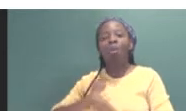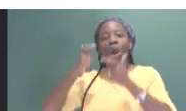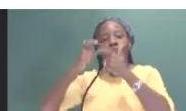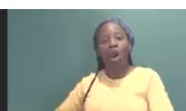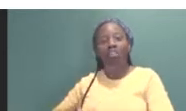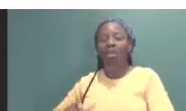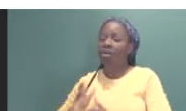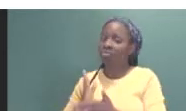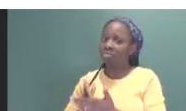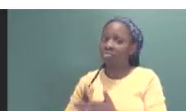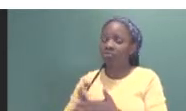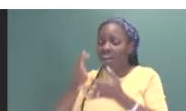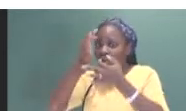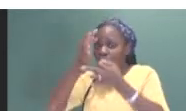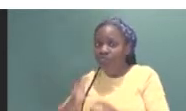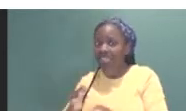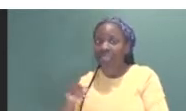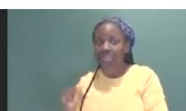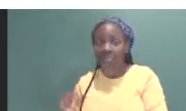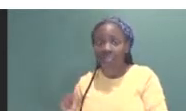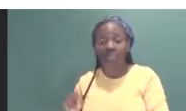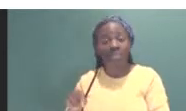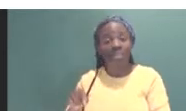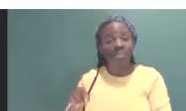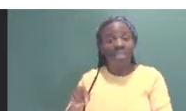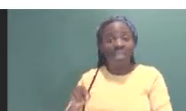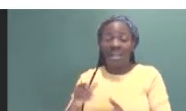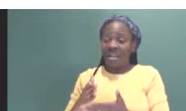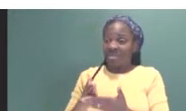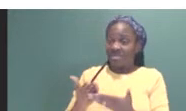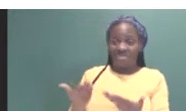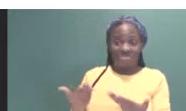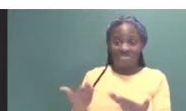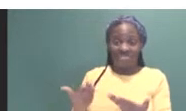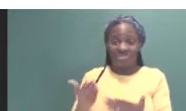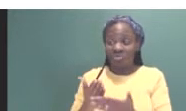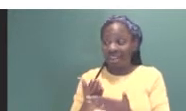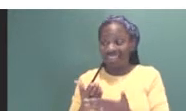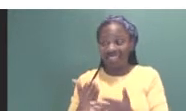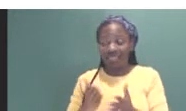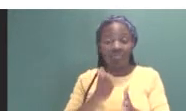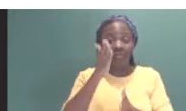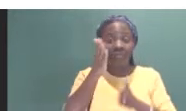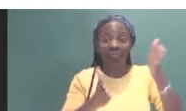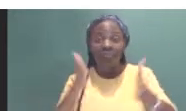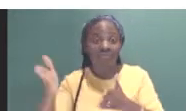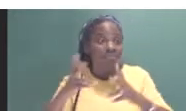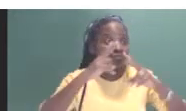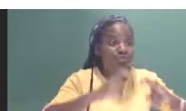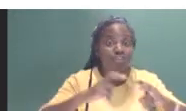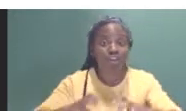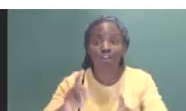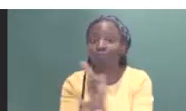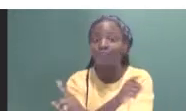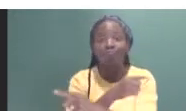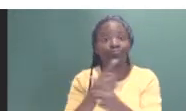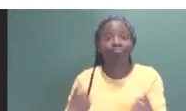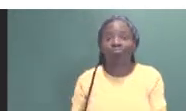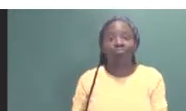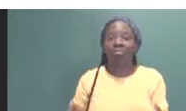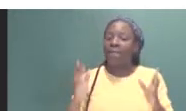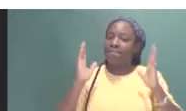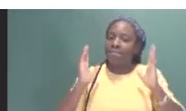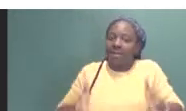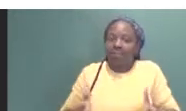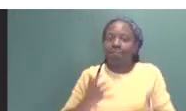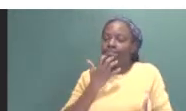the ethics committees had more or less prohibited fieldwork beyond surveys for a large portion of